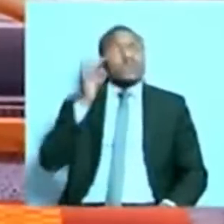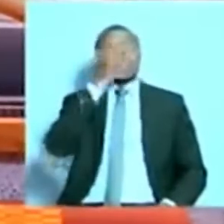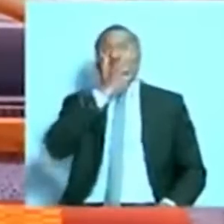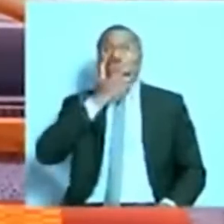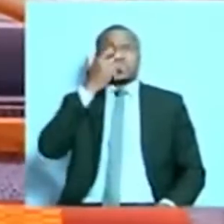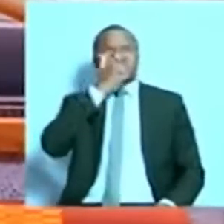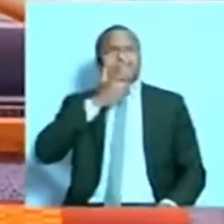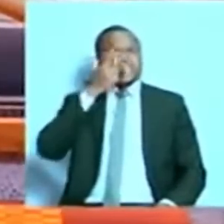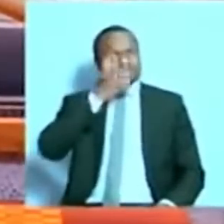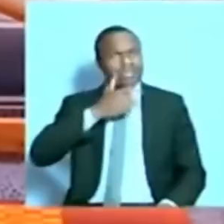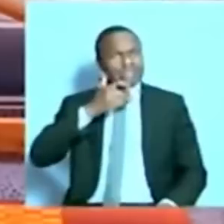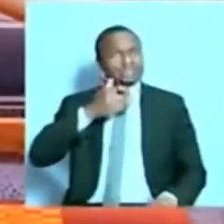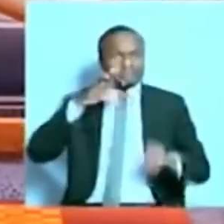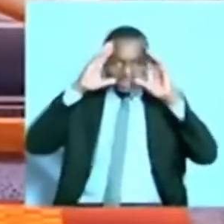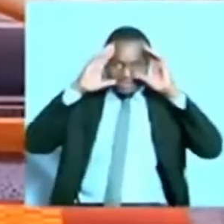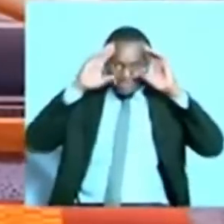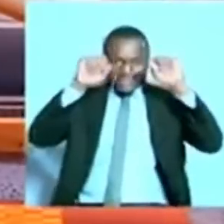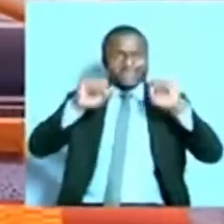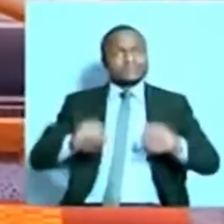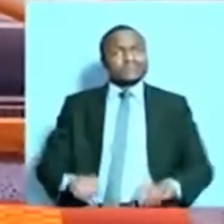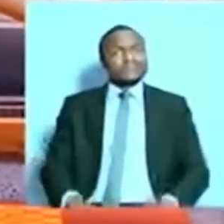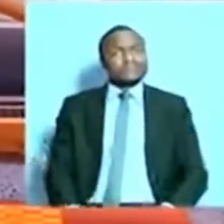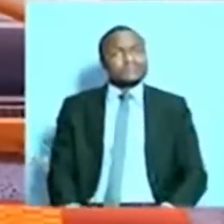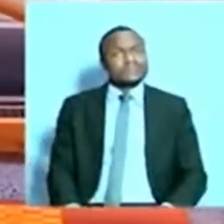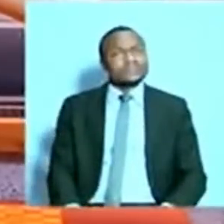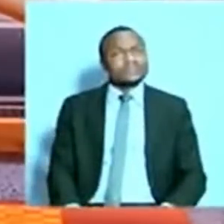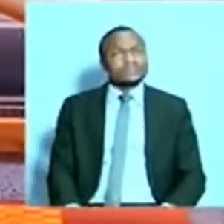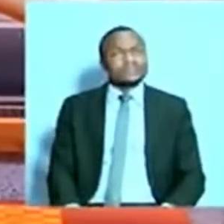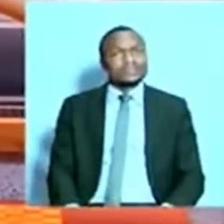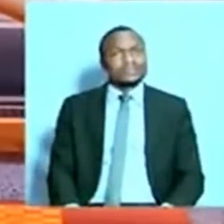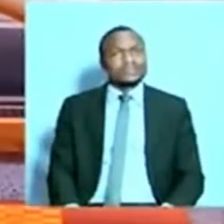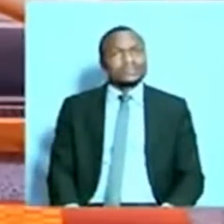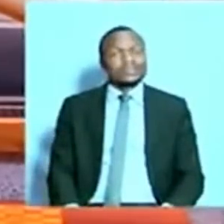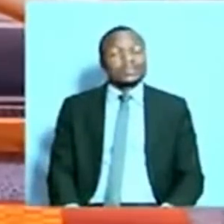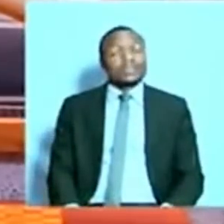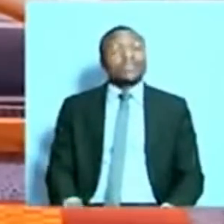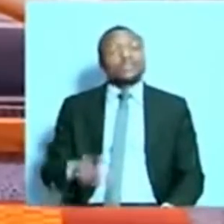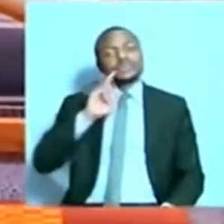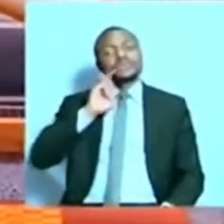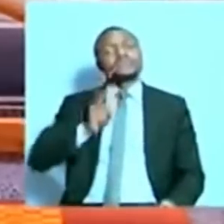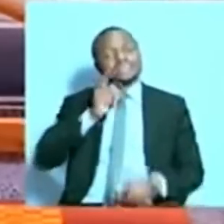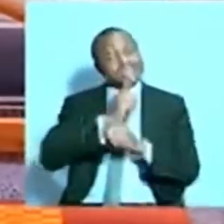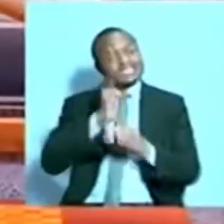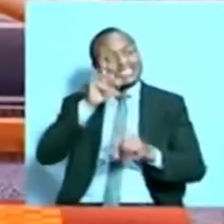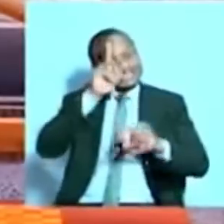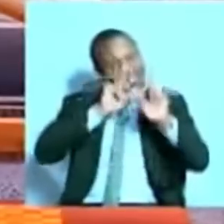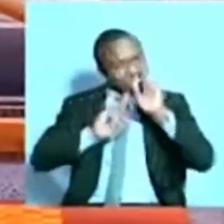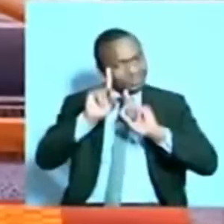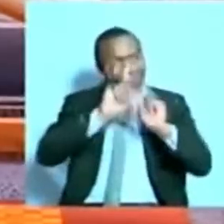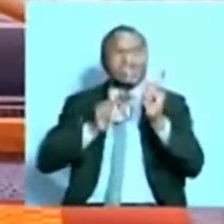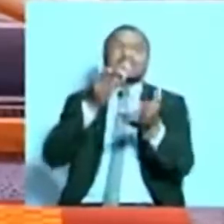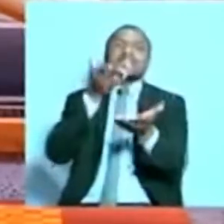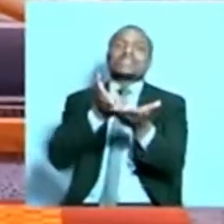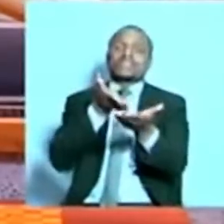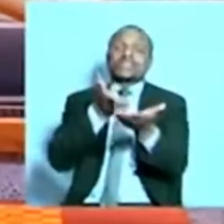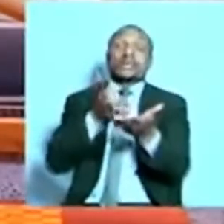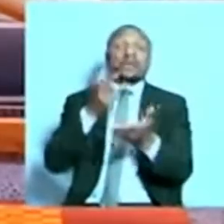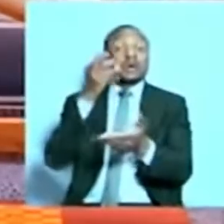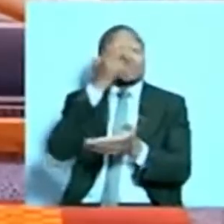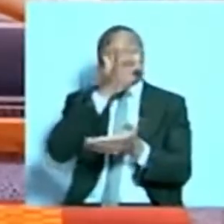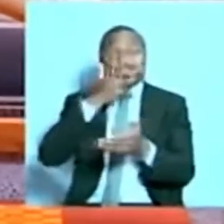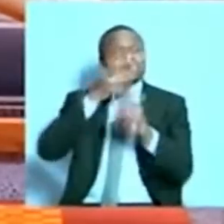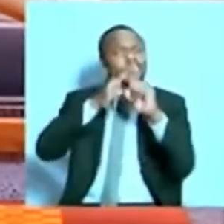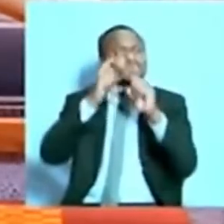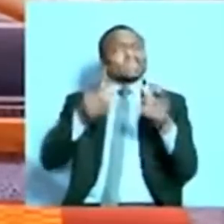speech by the President. And we are just supposed to debate this speech. But now